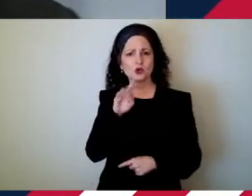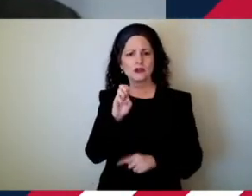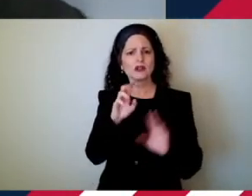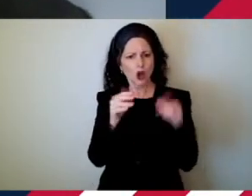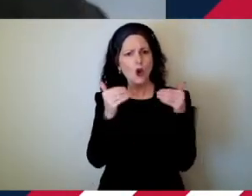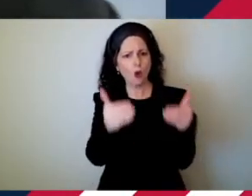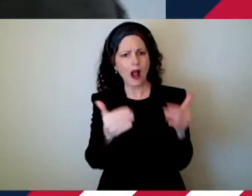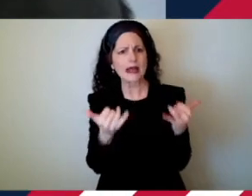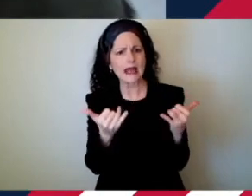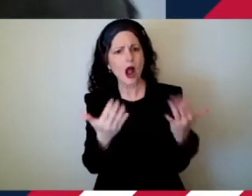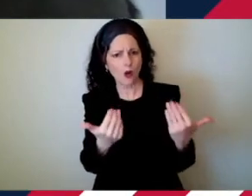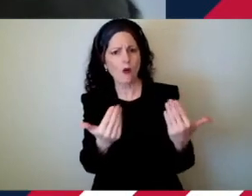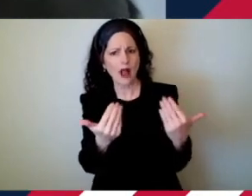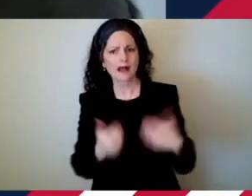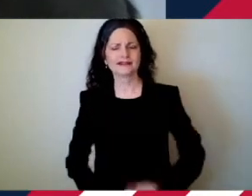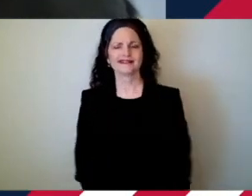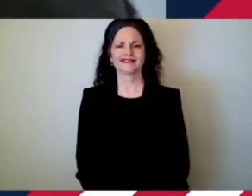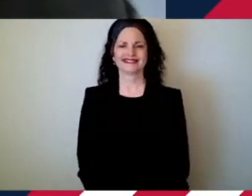Okay.